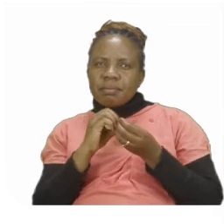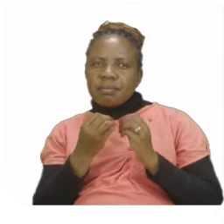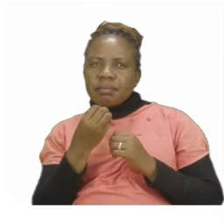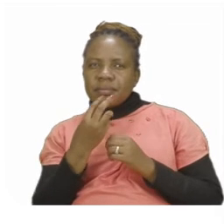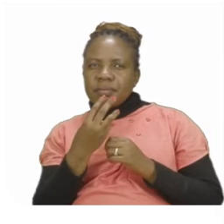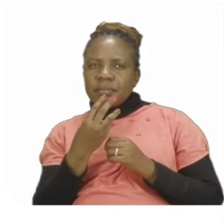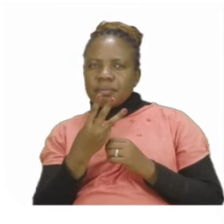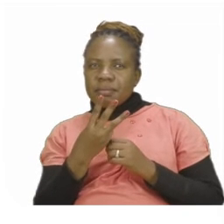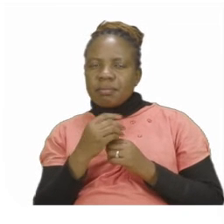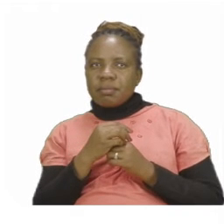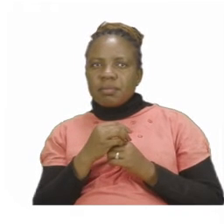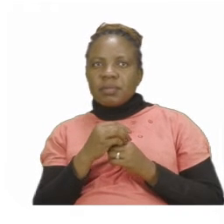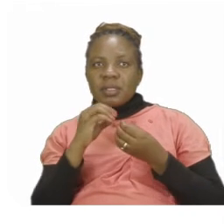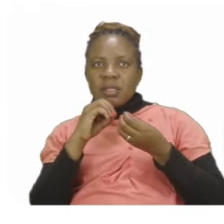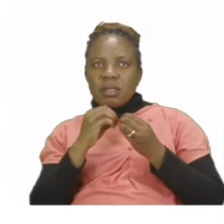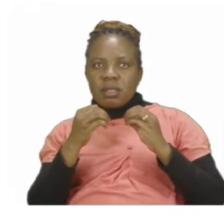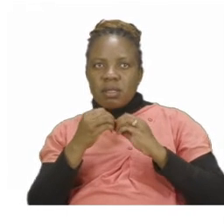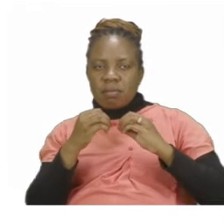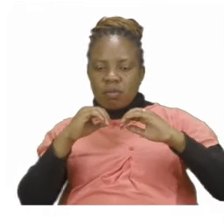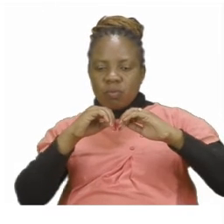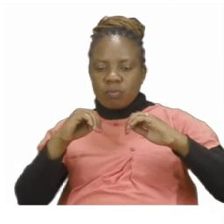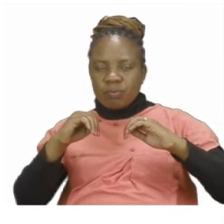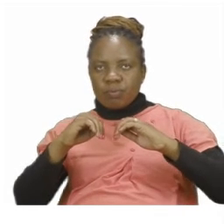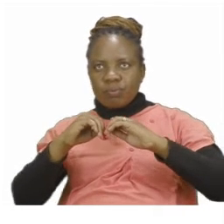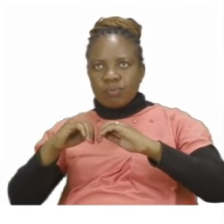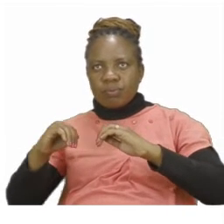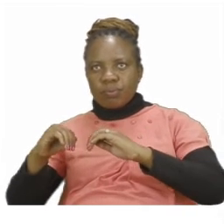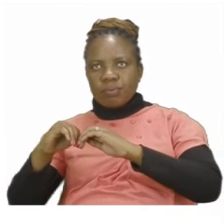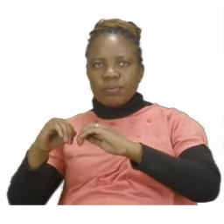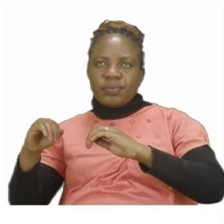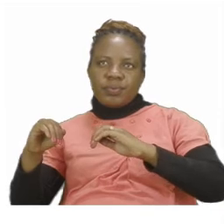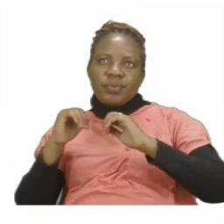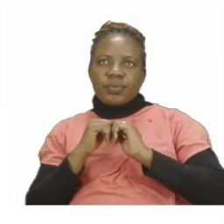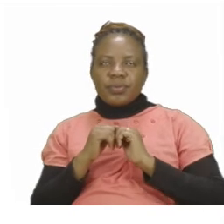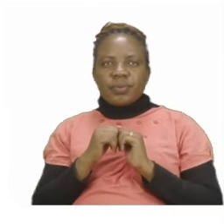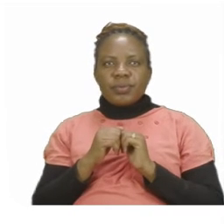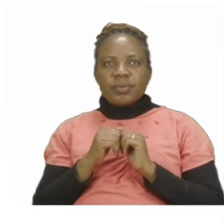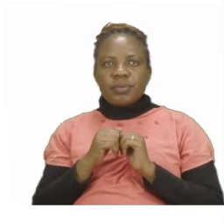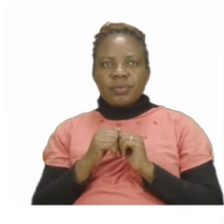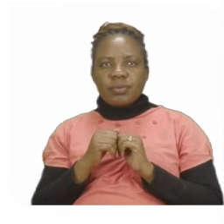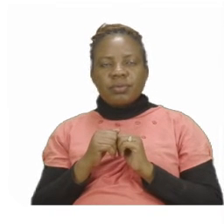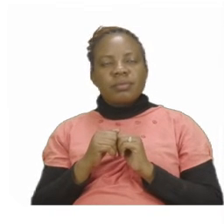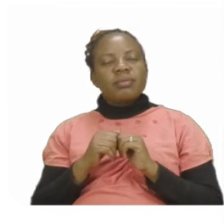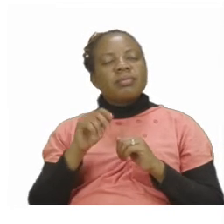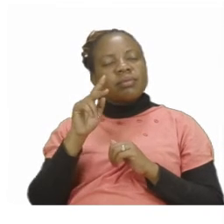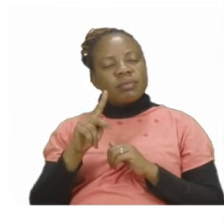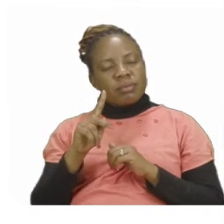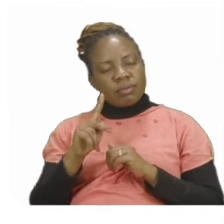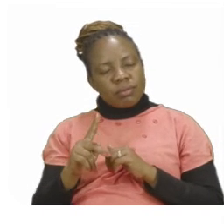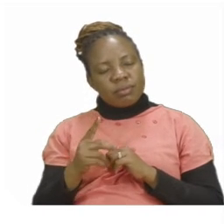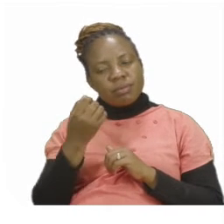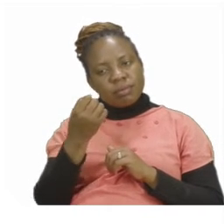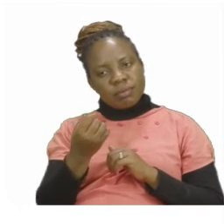says, break down the numbers. And you will see another example